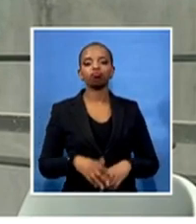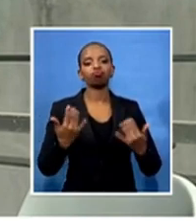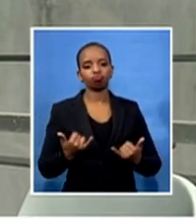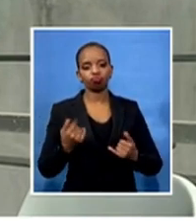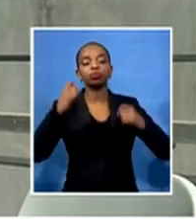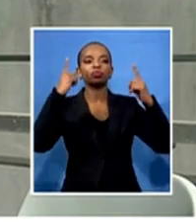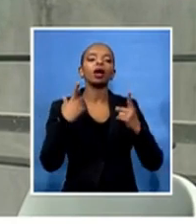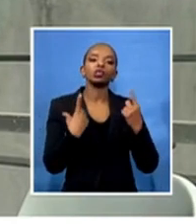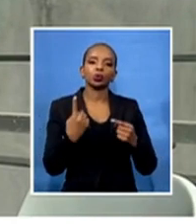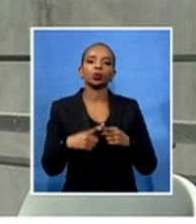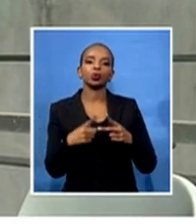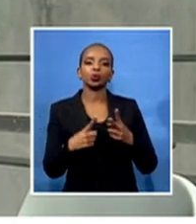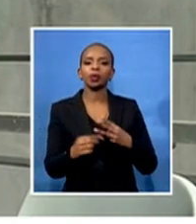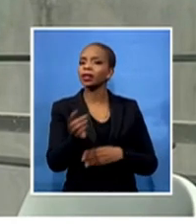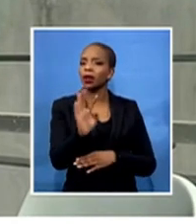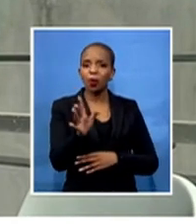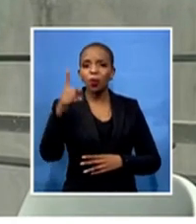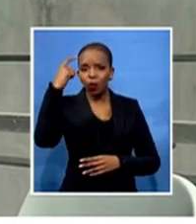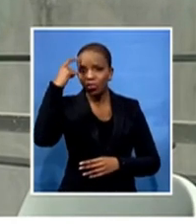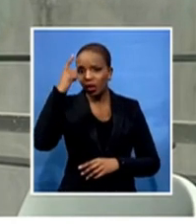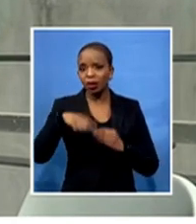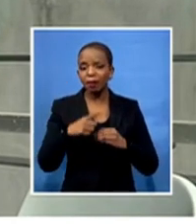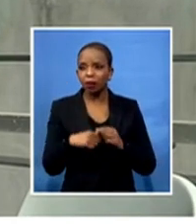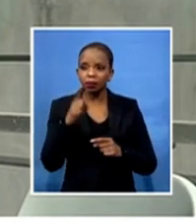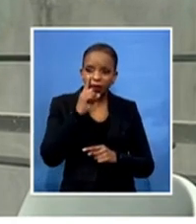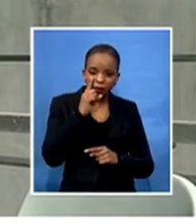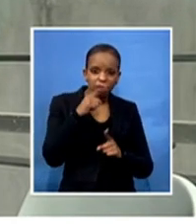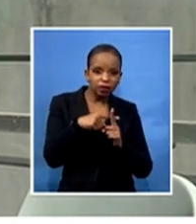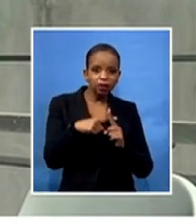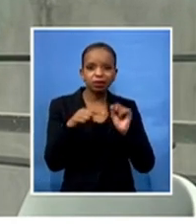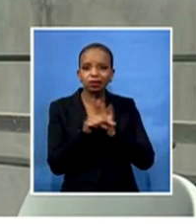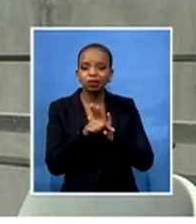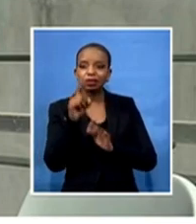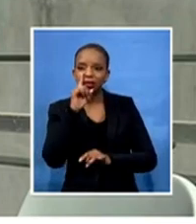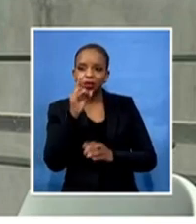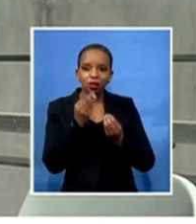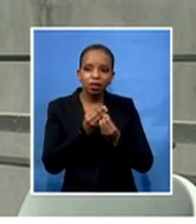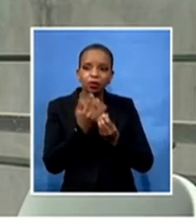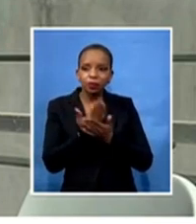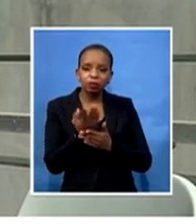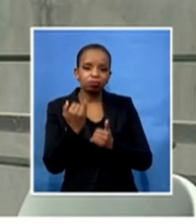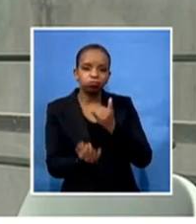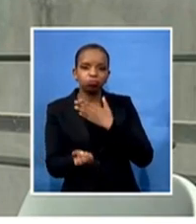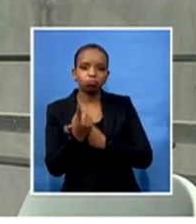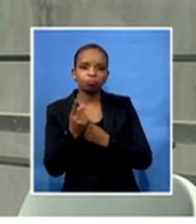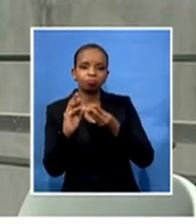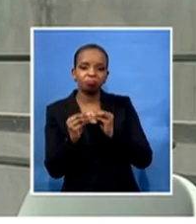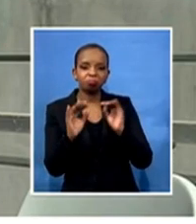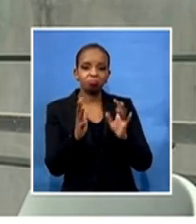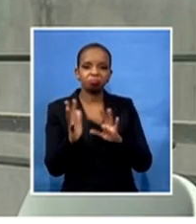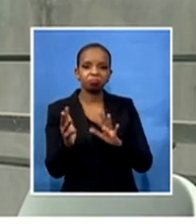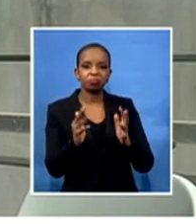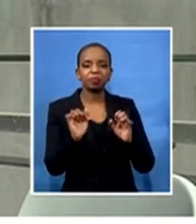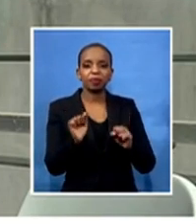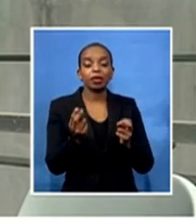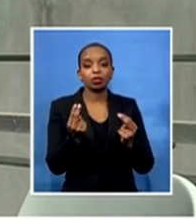we looked at the shortcomings and as it's new to everybody and I think we are learning every day and